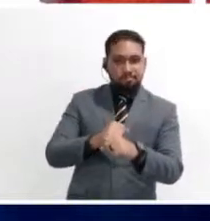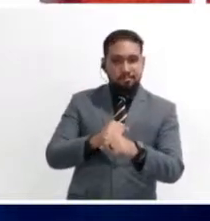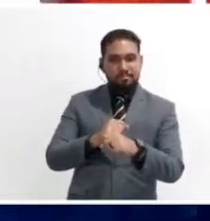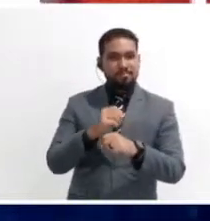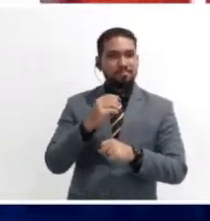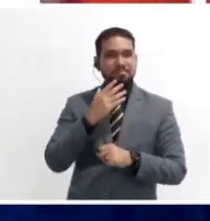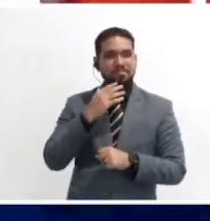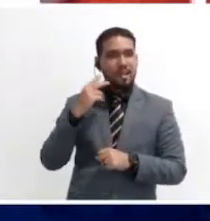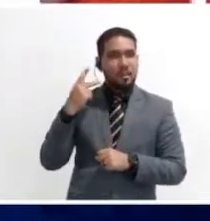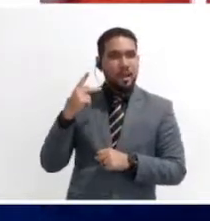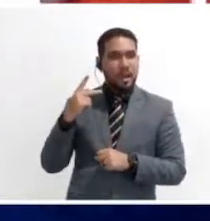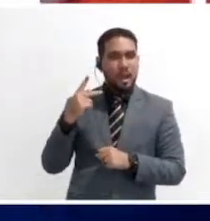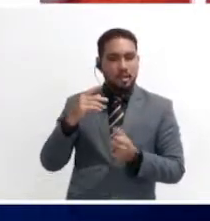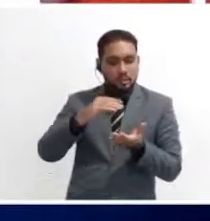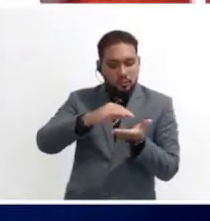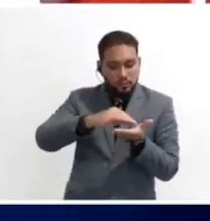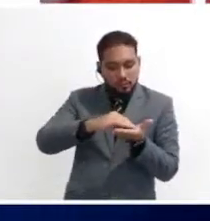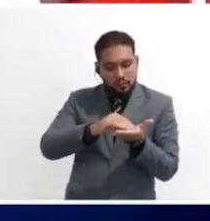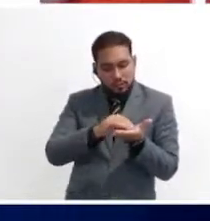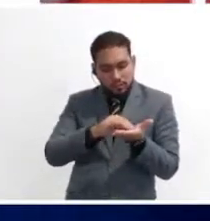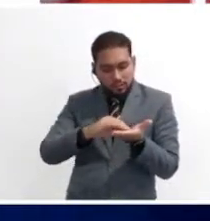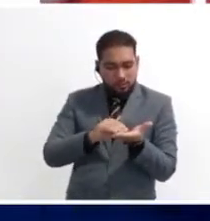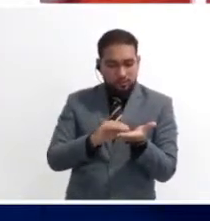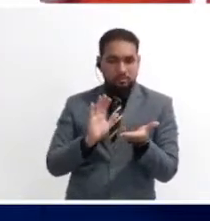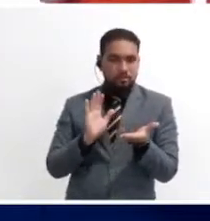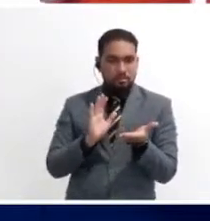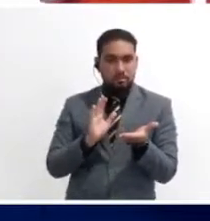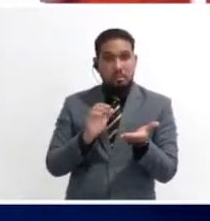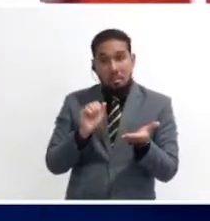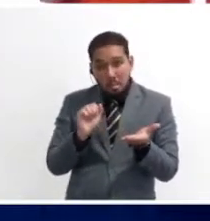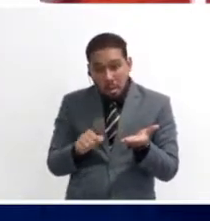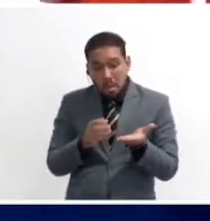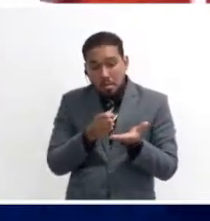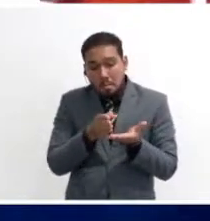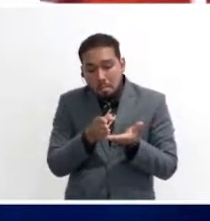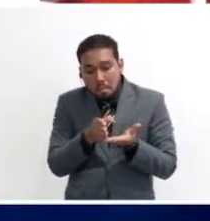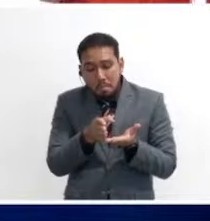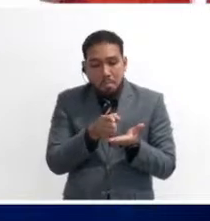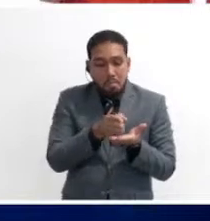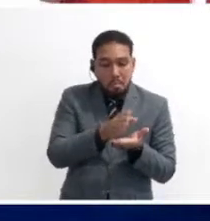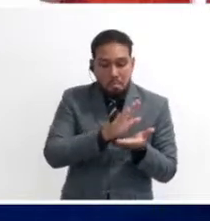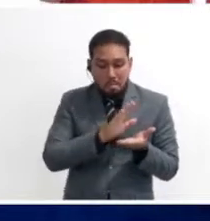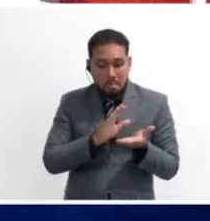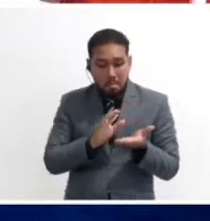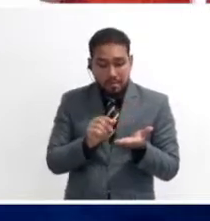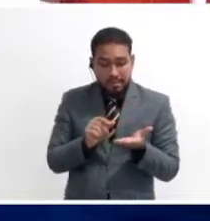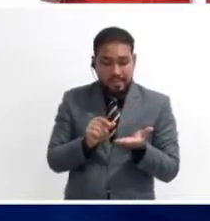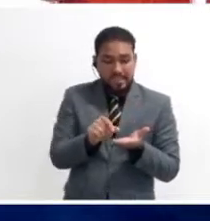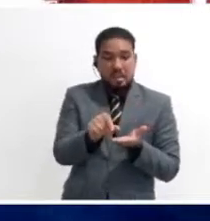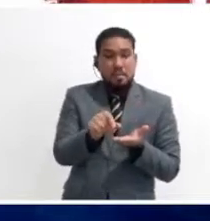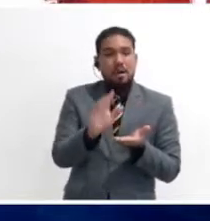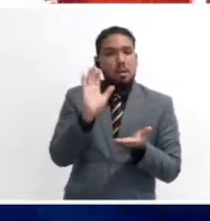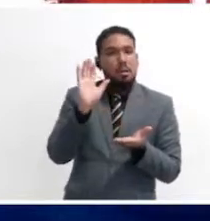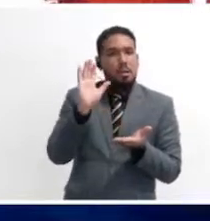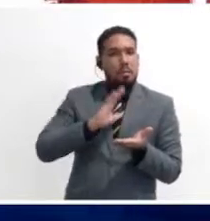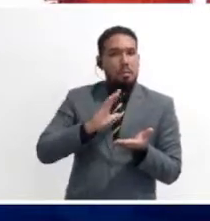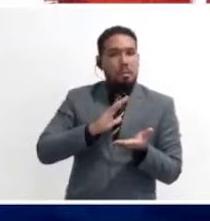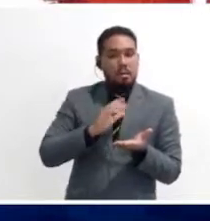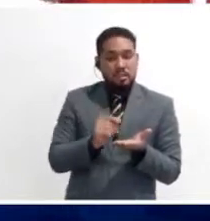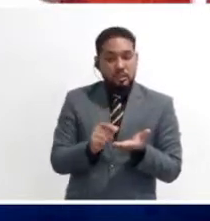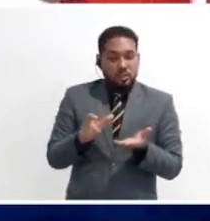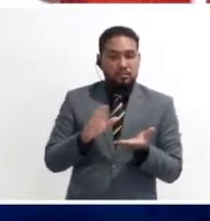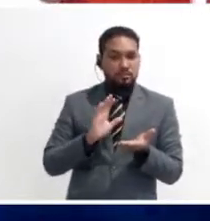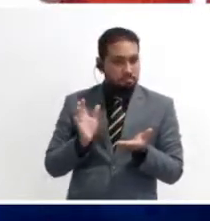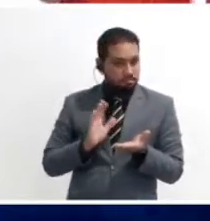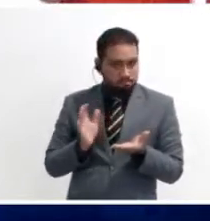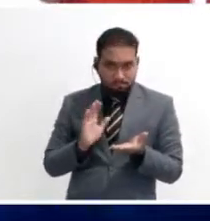can have gaps in it as long as the gaps are small enough, respective to the wavelength that you're trying to shield. So in that